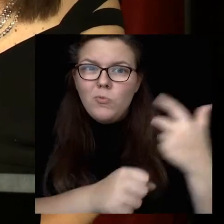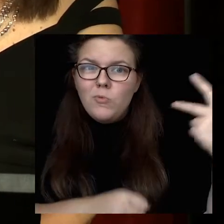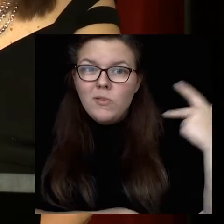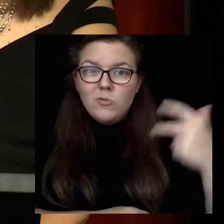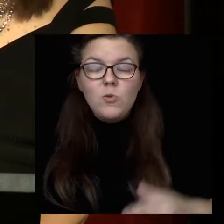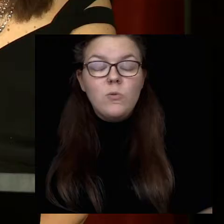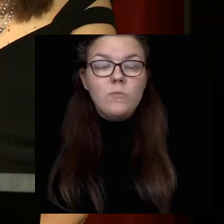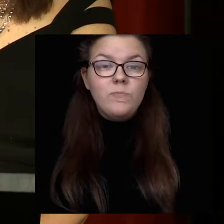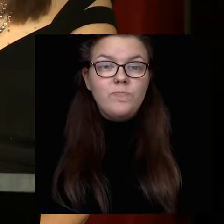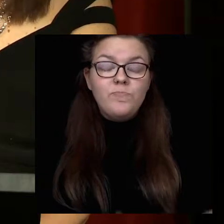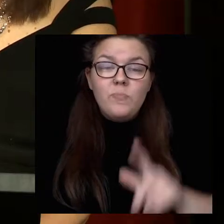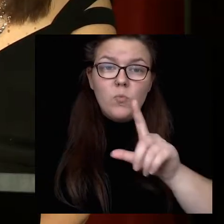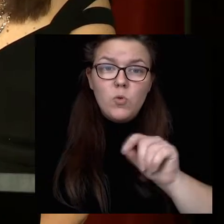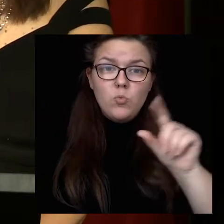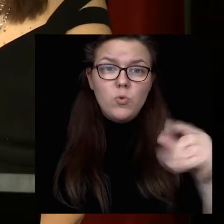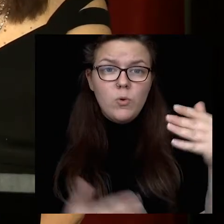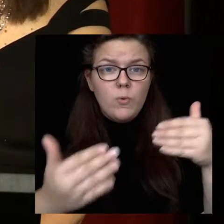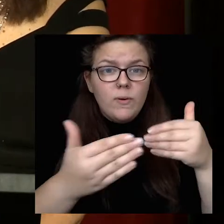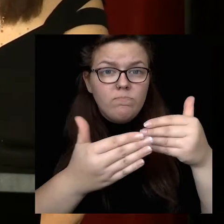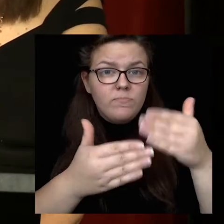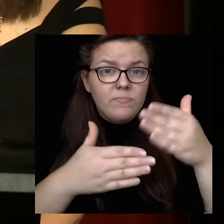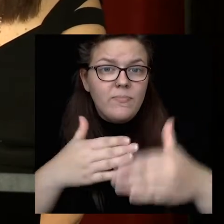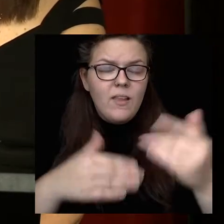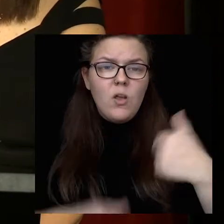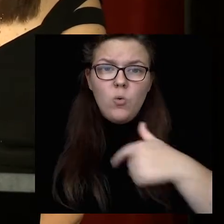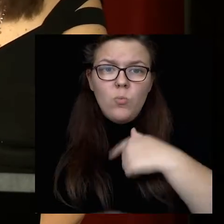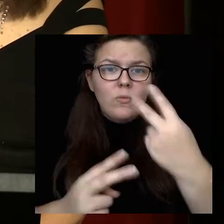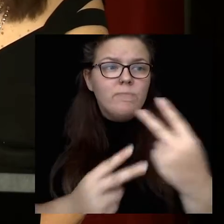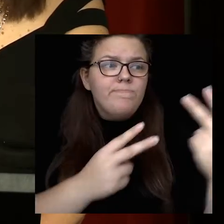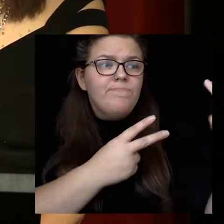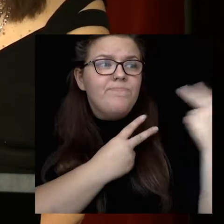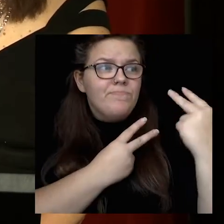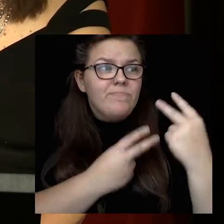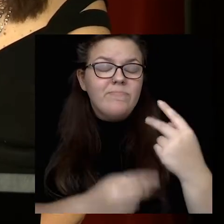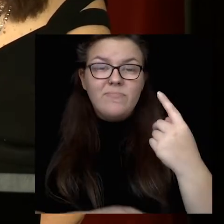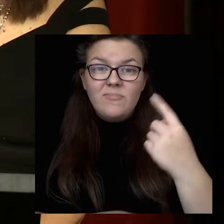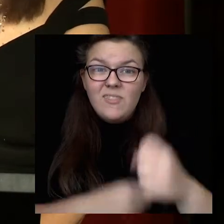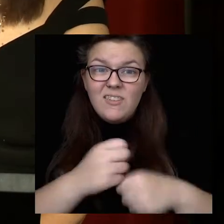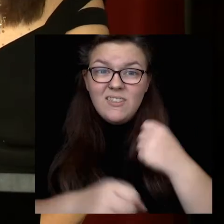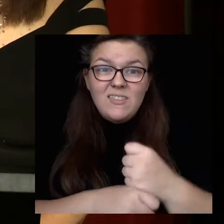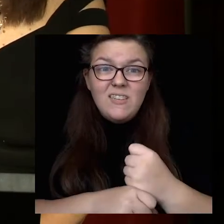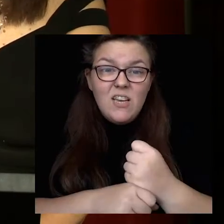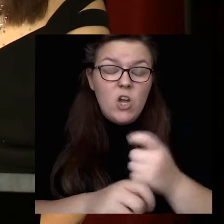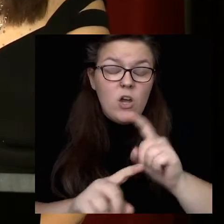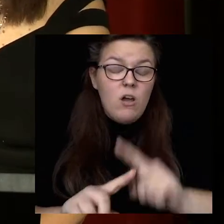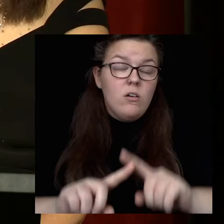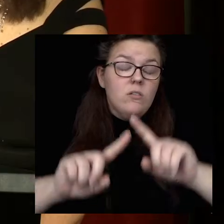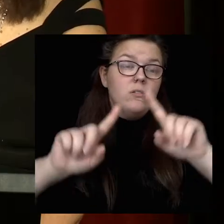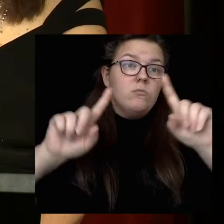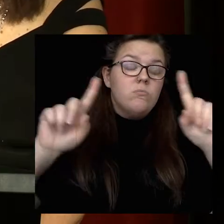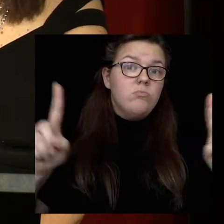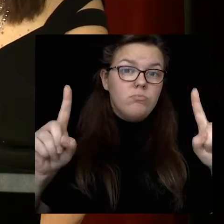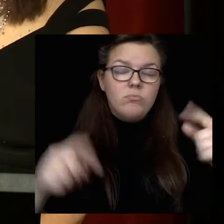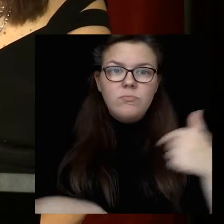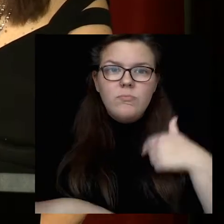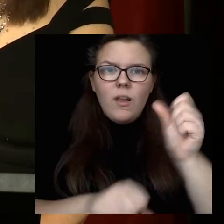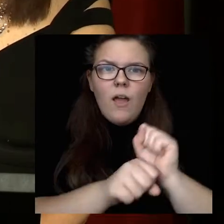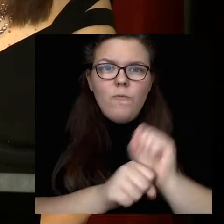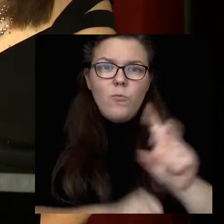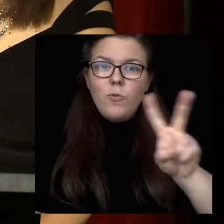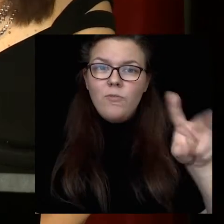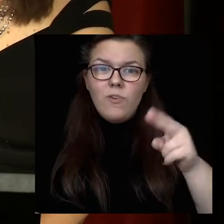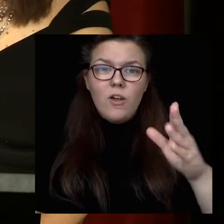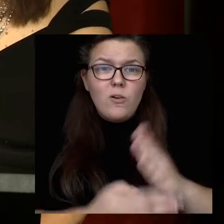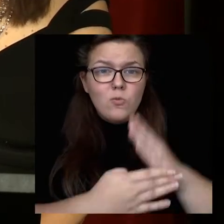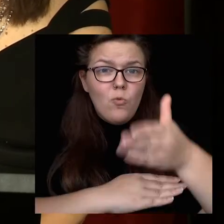As 2020 draws to a close, we look back on a year like no other. I have been at Vera House over 30 years